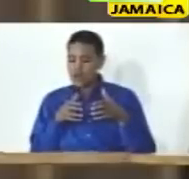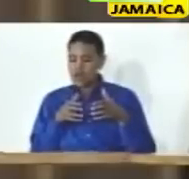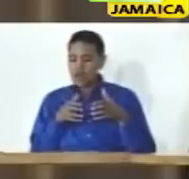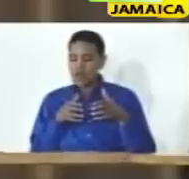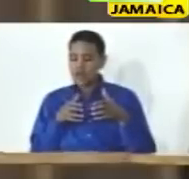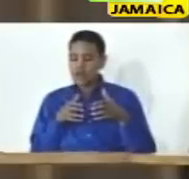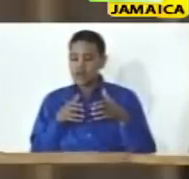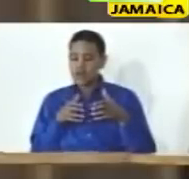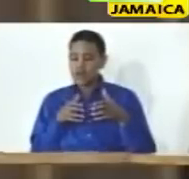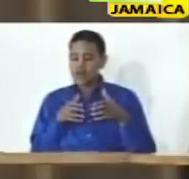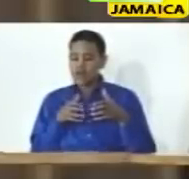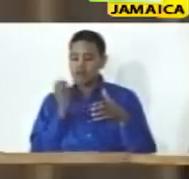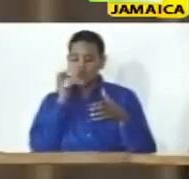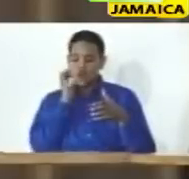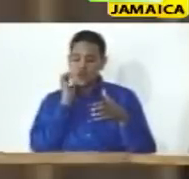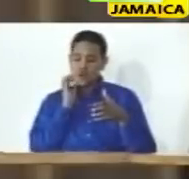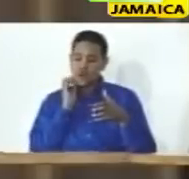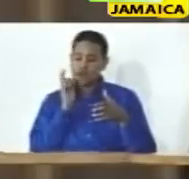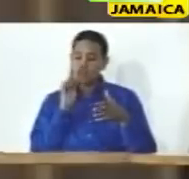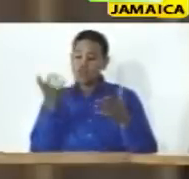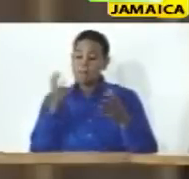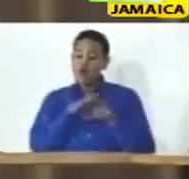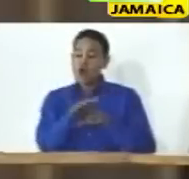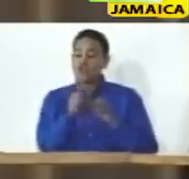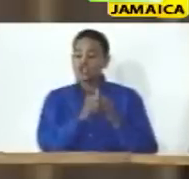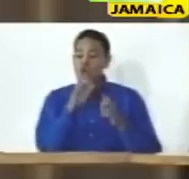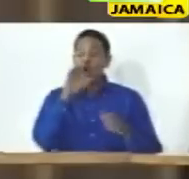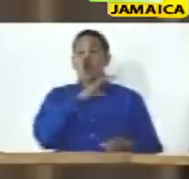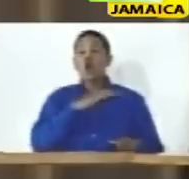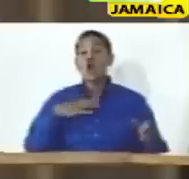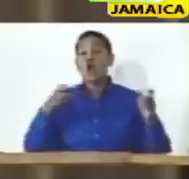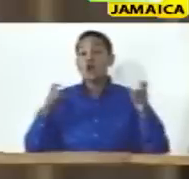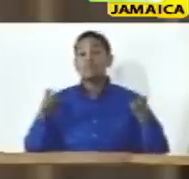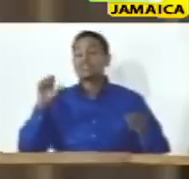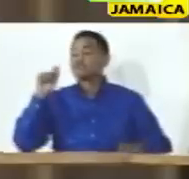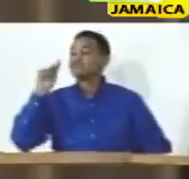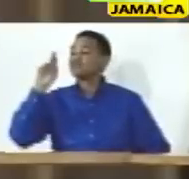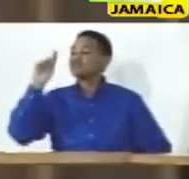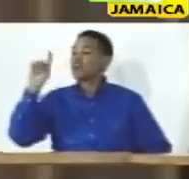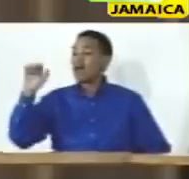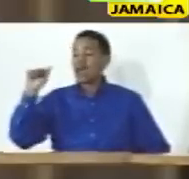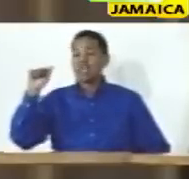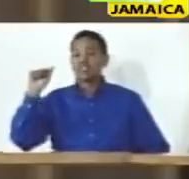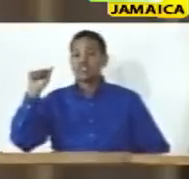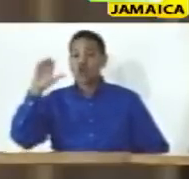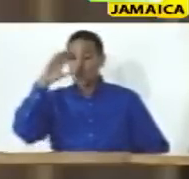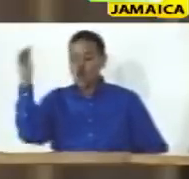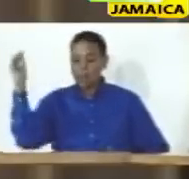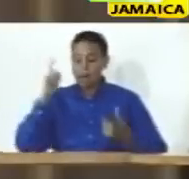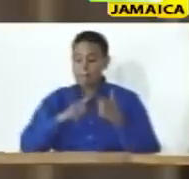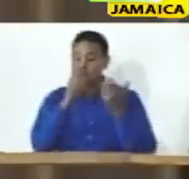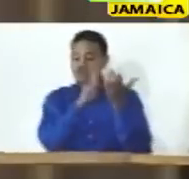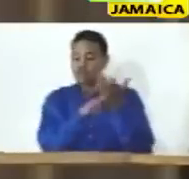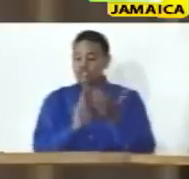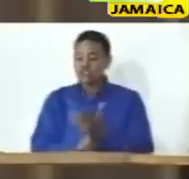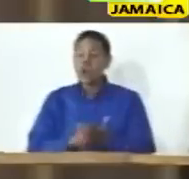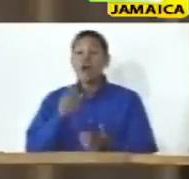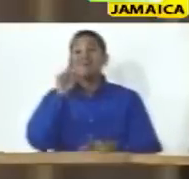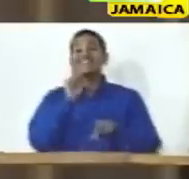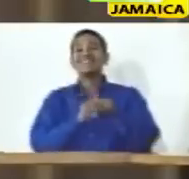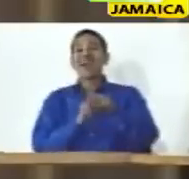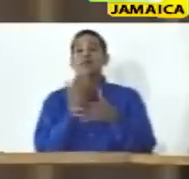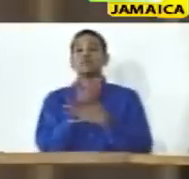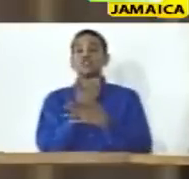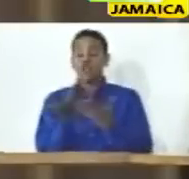Estate Board, the Commission of Strata Corporations, and the Registrar of Timeshares into